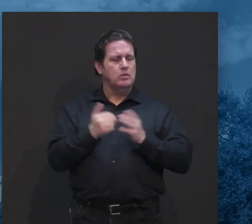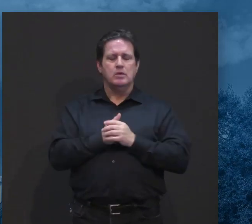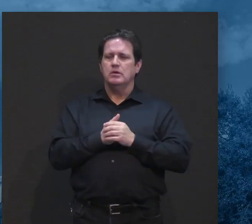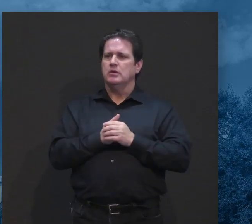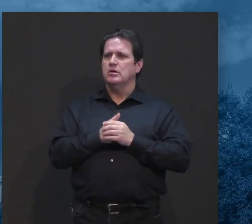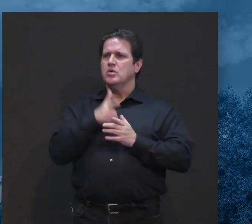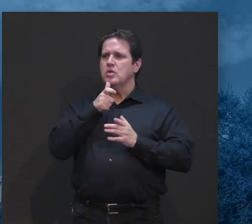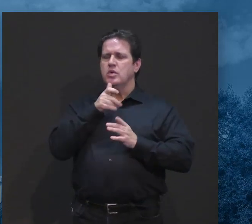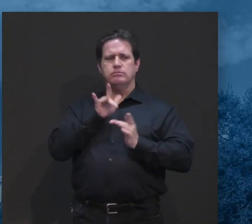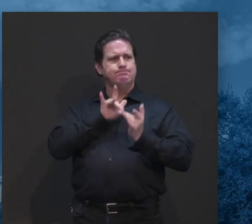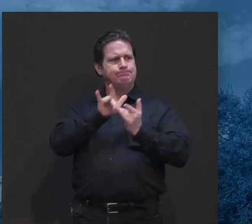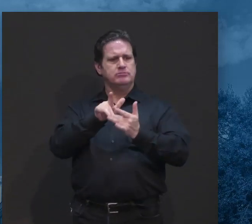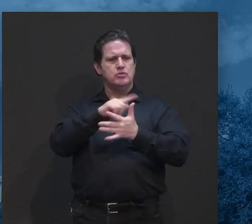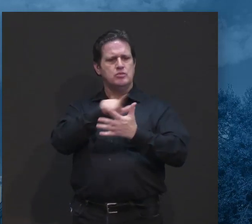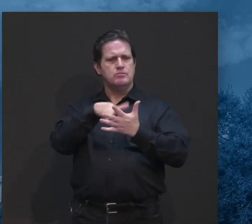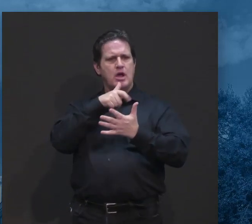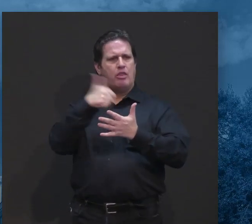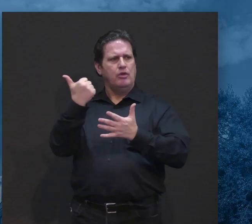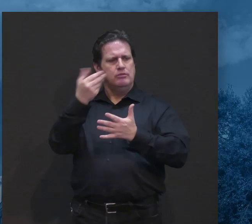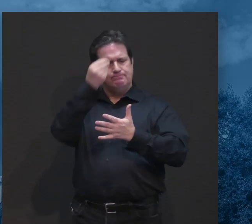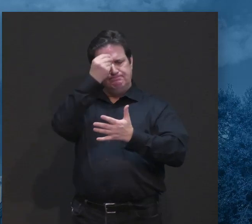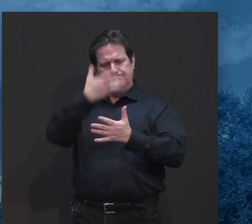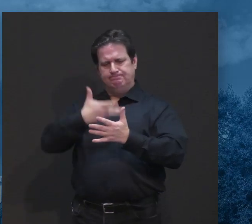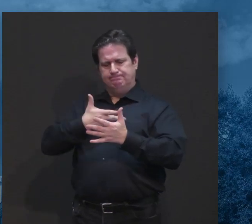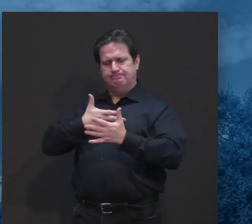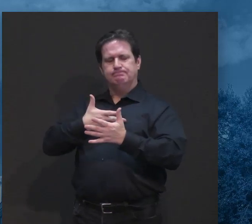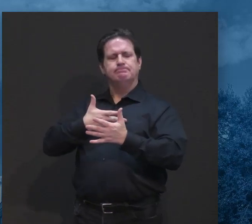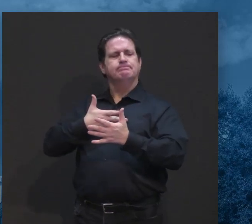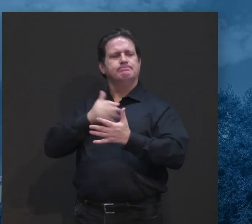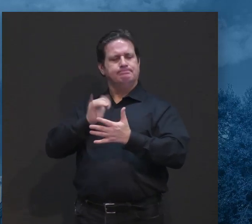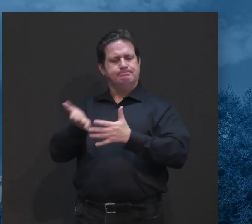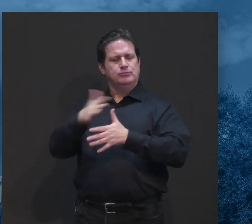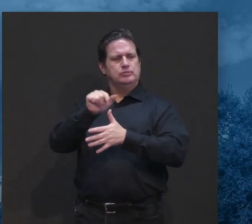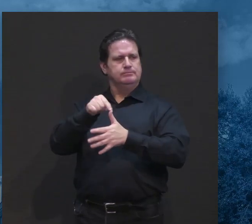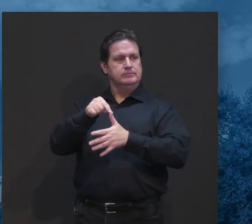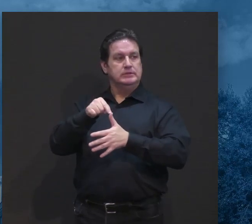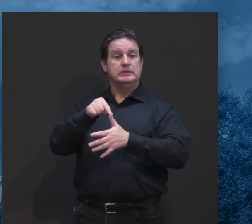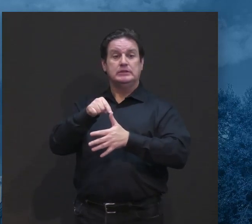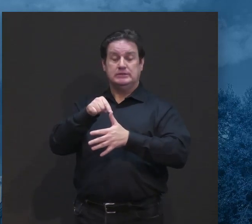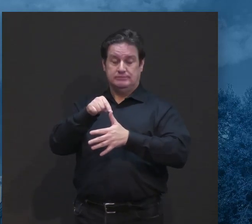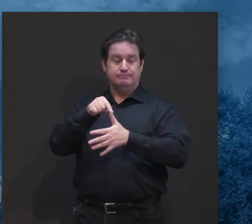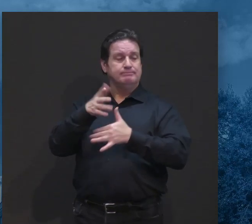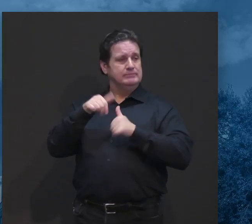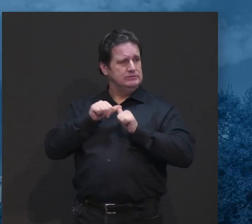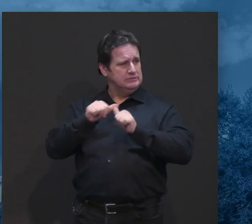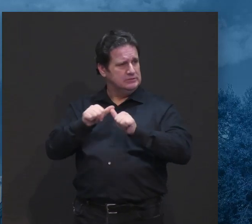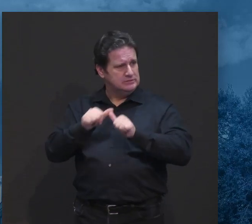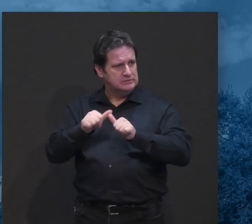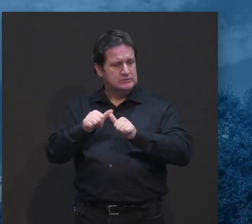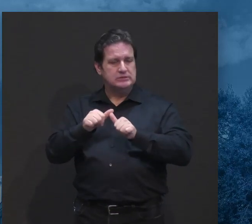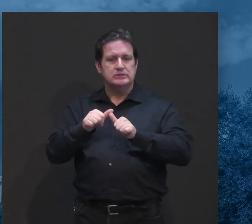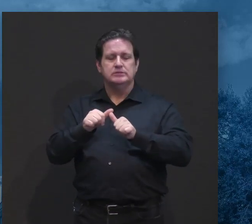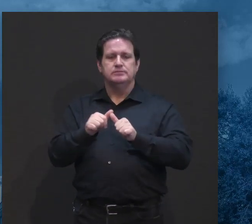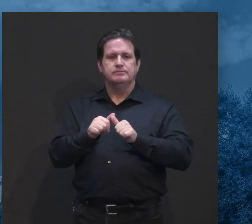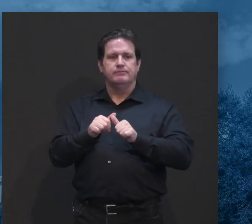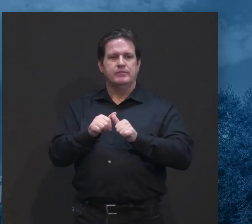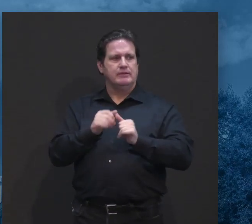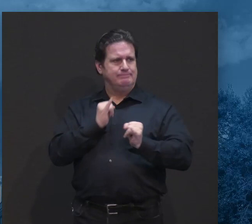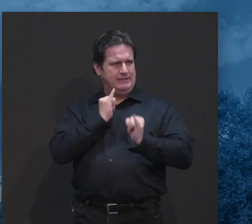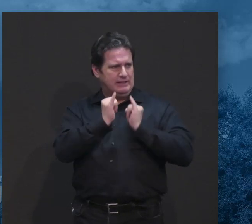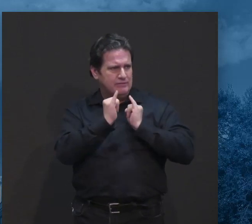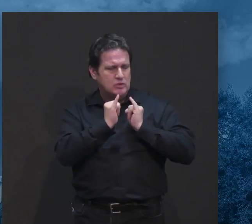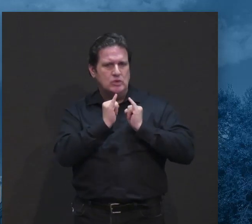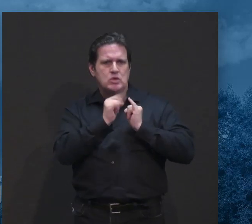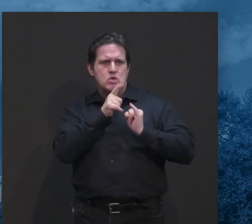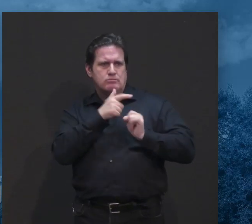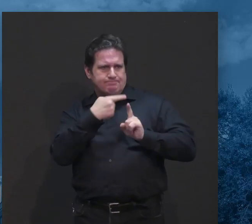about who their contacts are and let us know. And so we've continued to prioritize those interviews with our